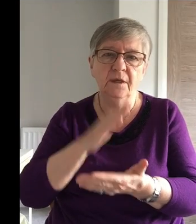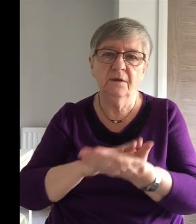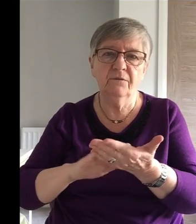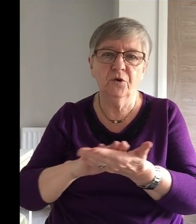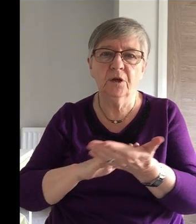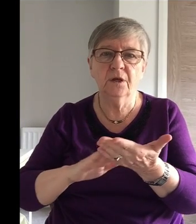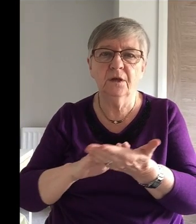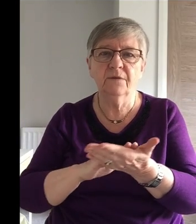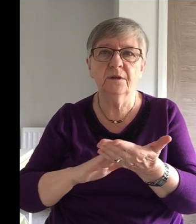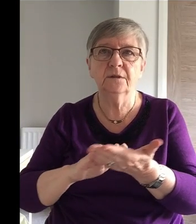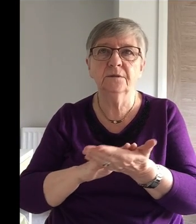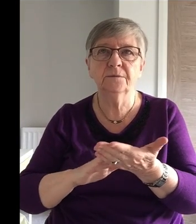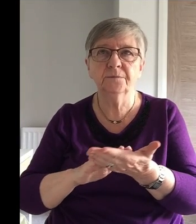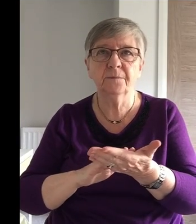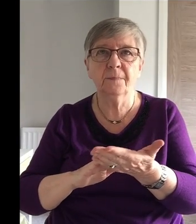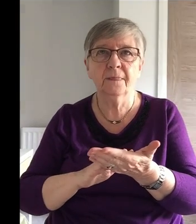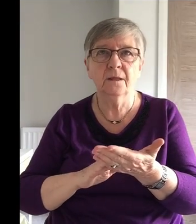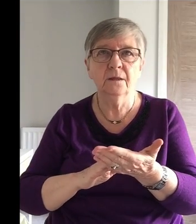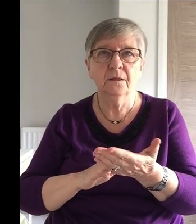be forgiven,